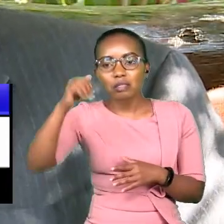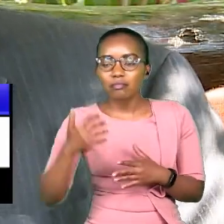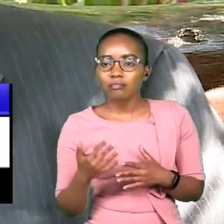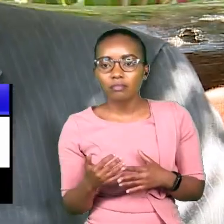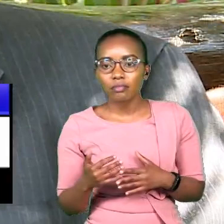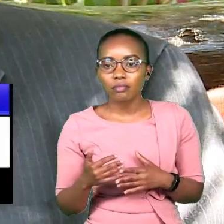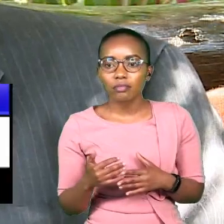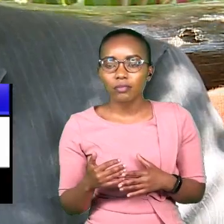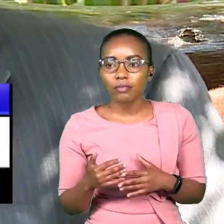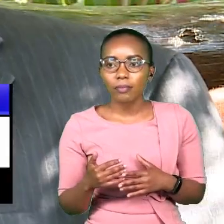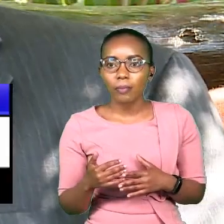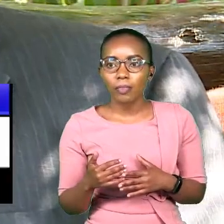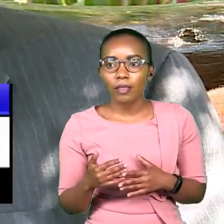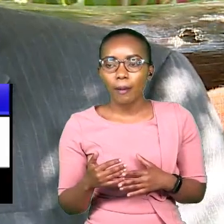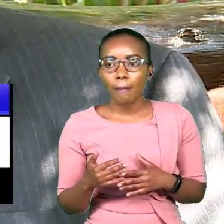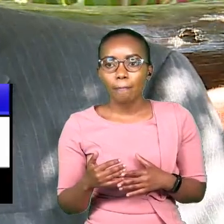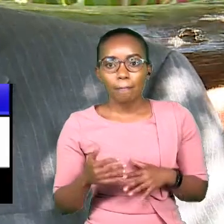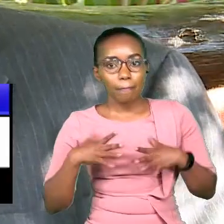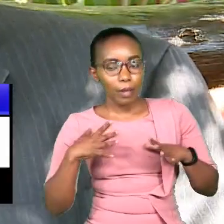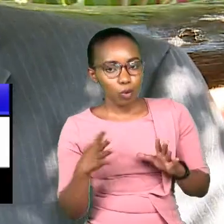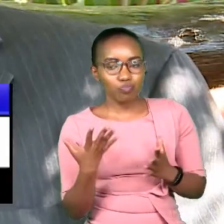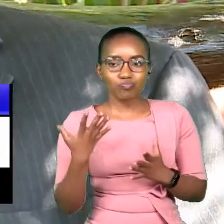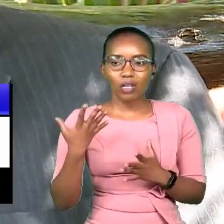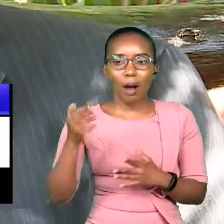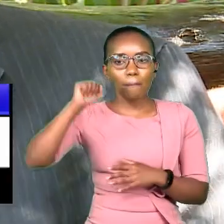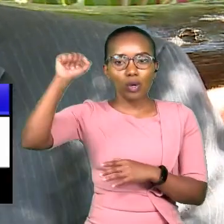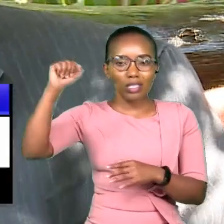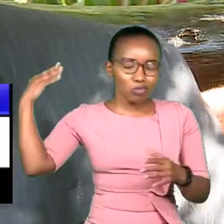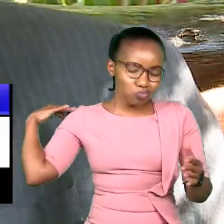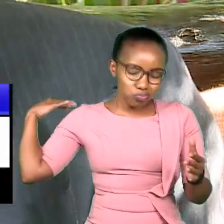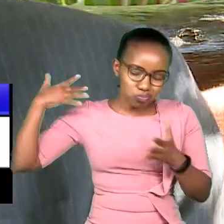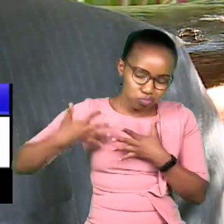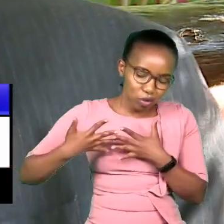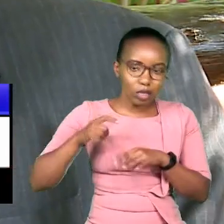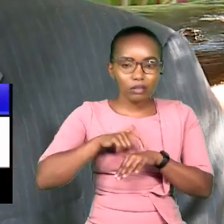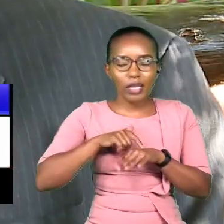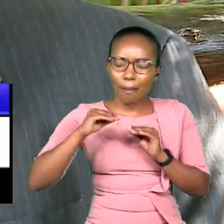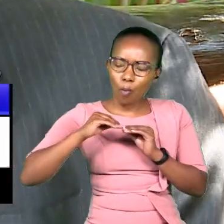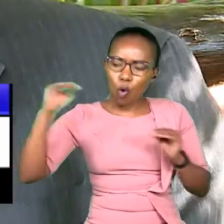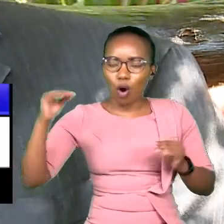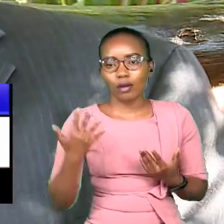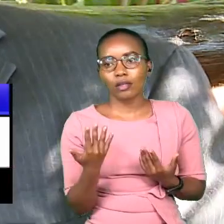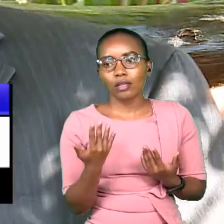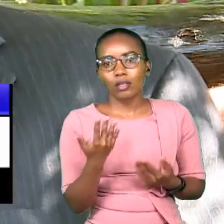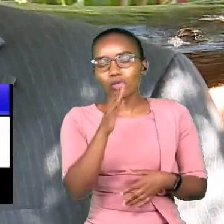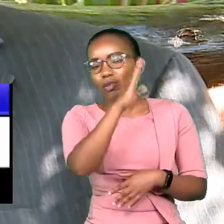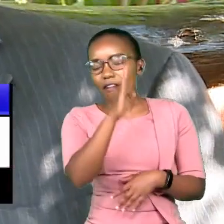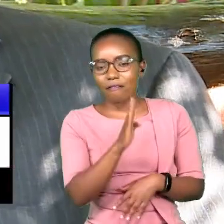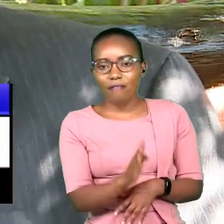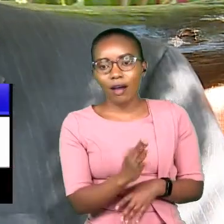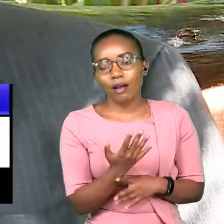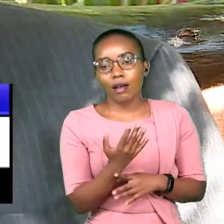have been circulating around the political scene for some time. So you never really get